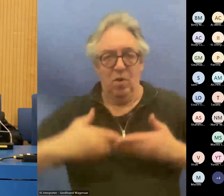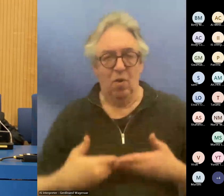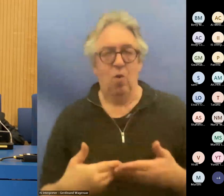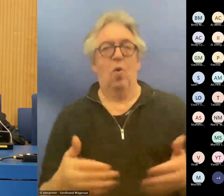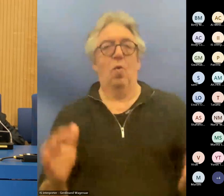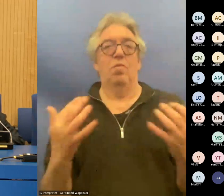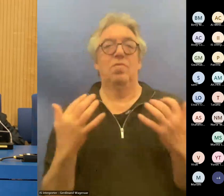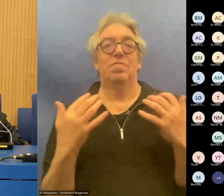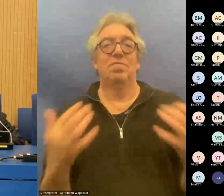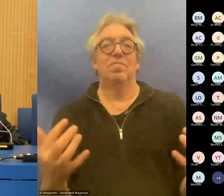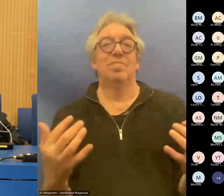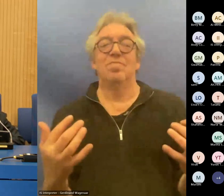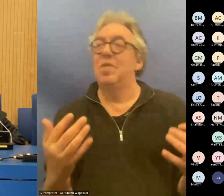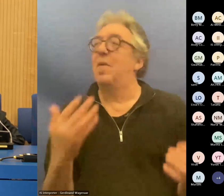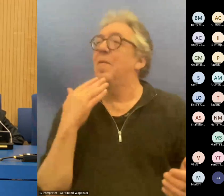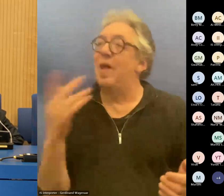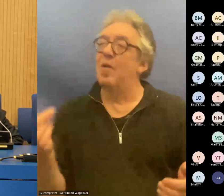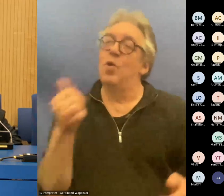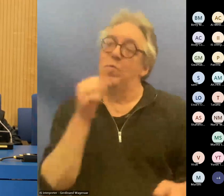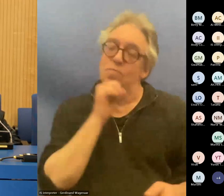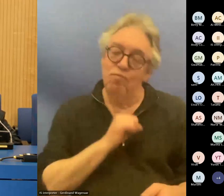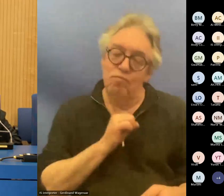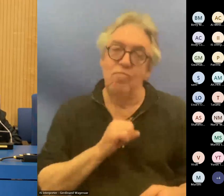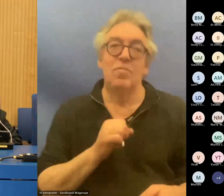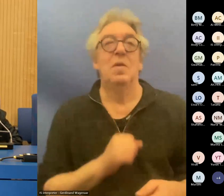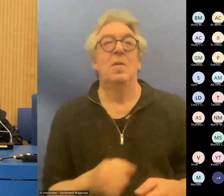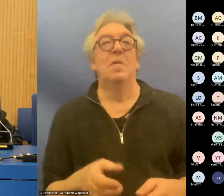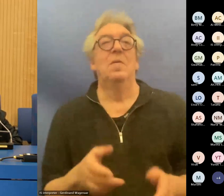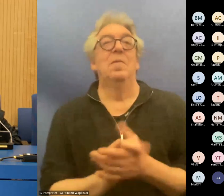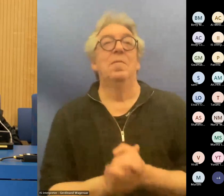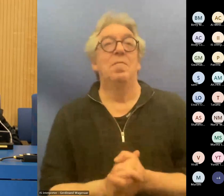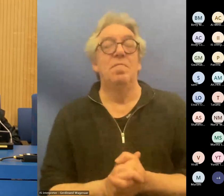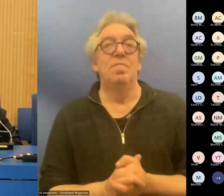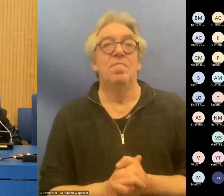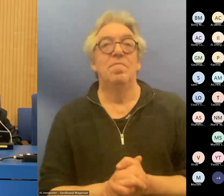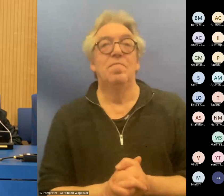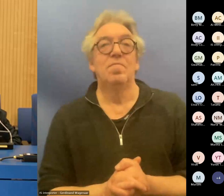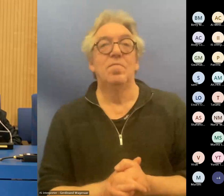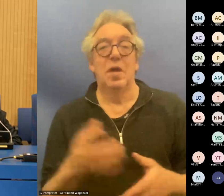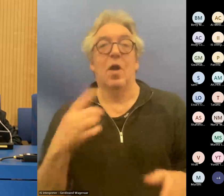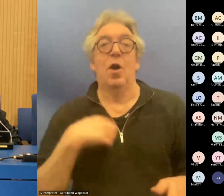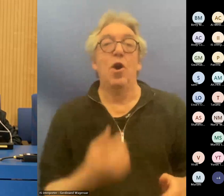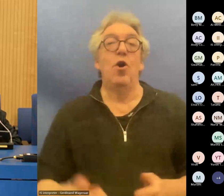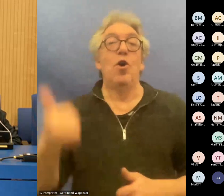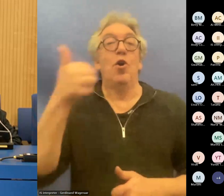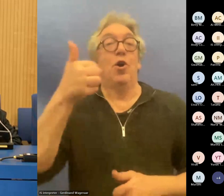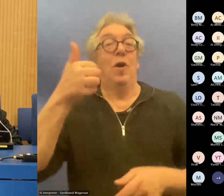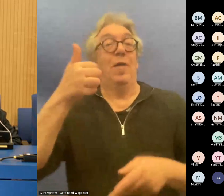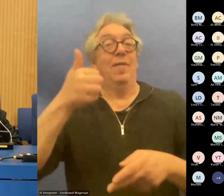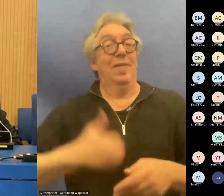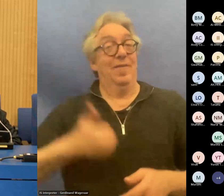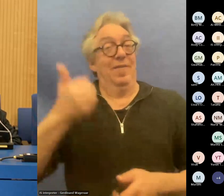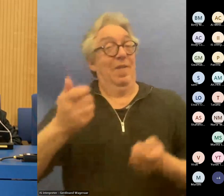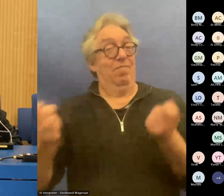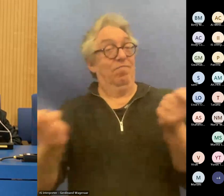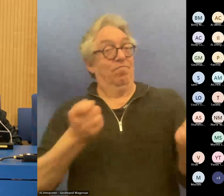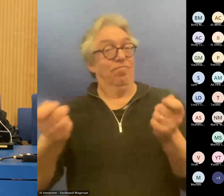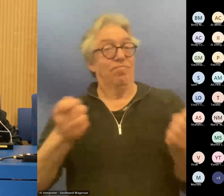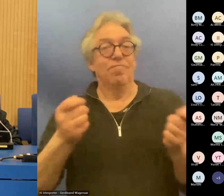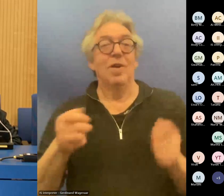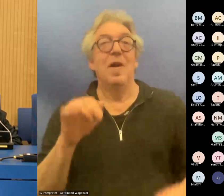to get started. My name is Bernard CHIIRA. I'm the director of Innovate Now,